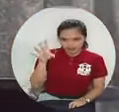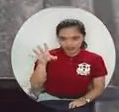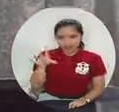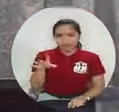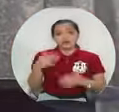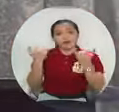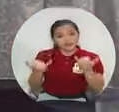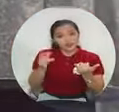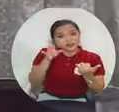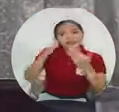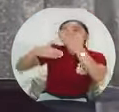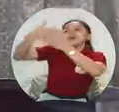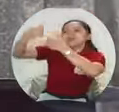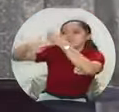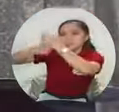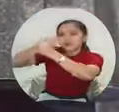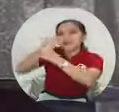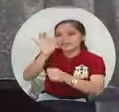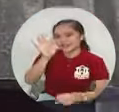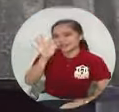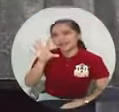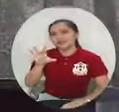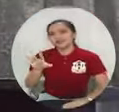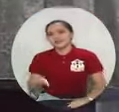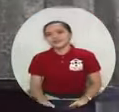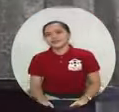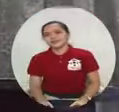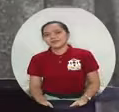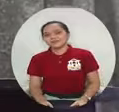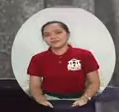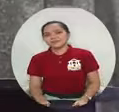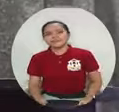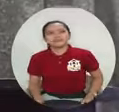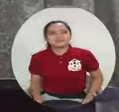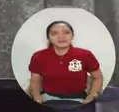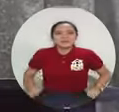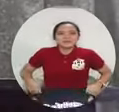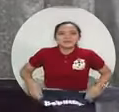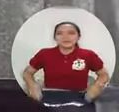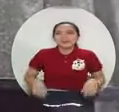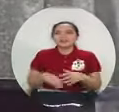Walay commitment, maingon ka malang, kisira-sira, whatever will be.